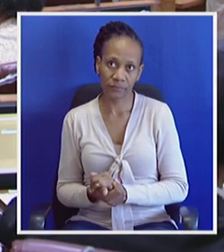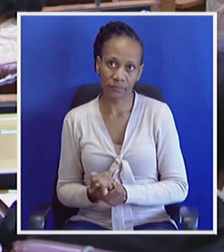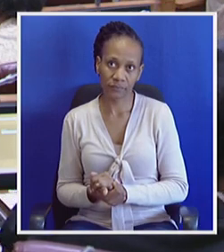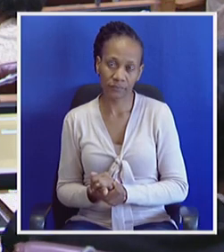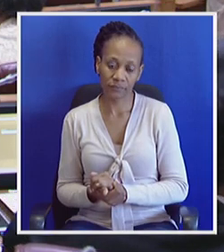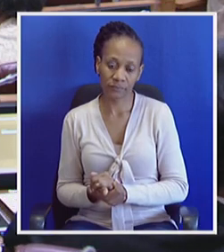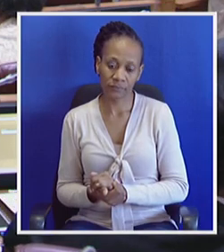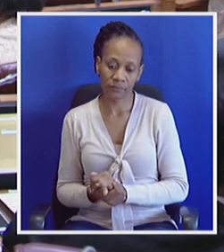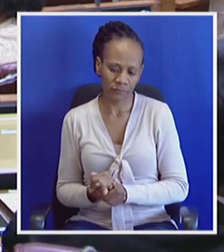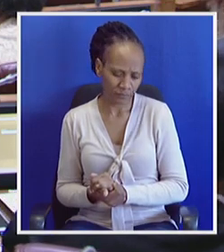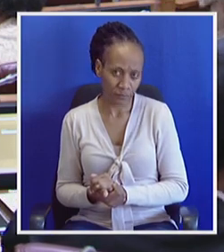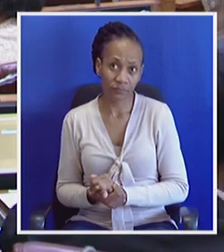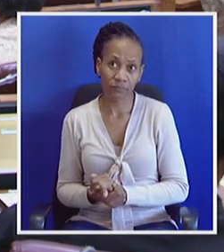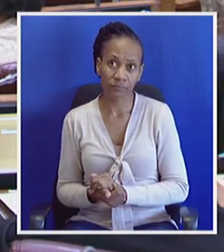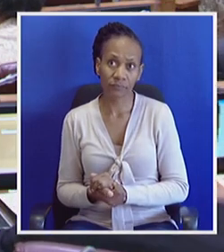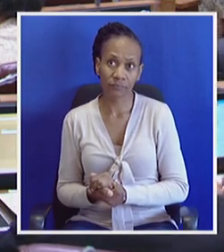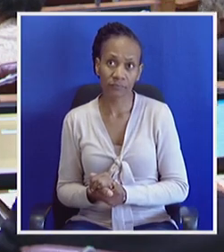question ebenginayo. Thank you, Chair.